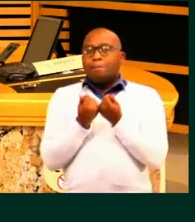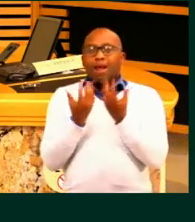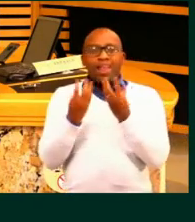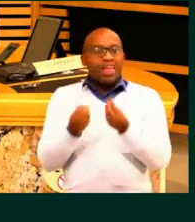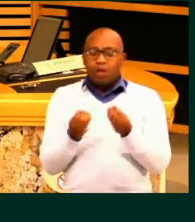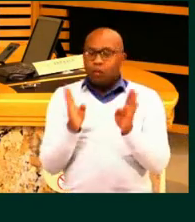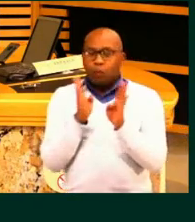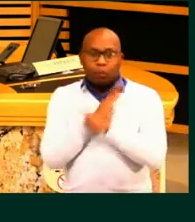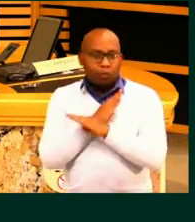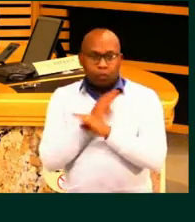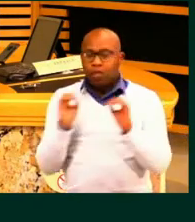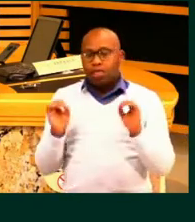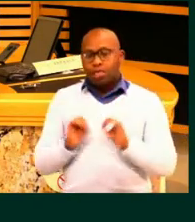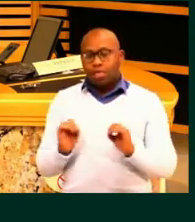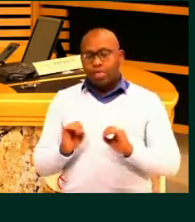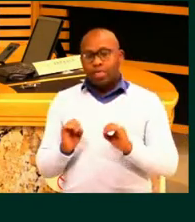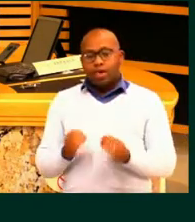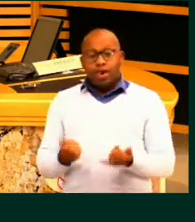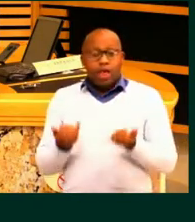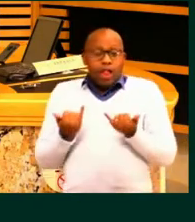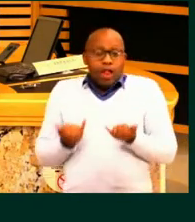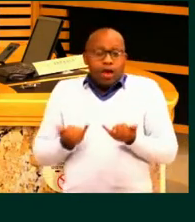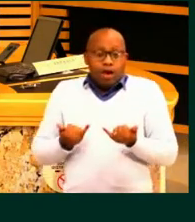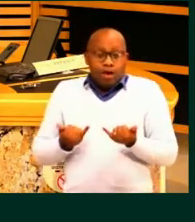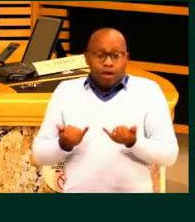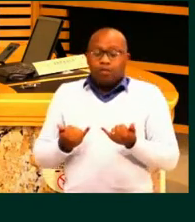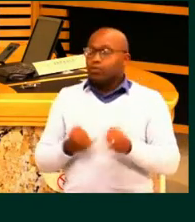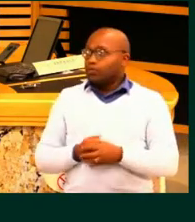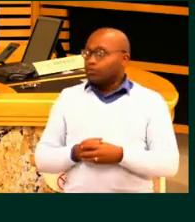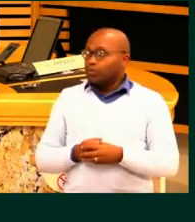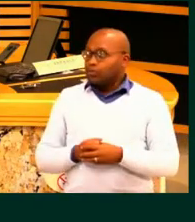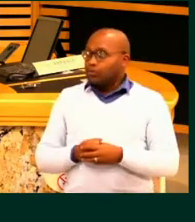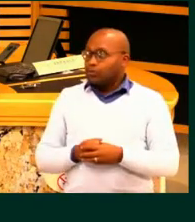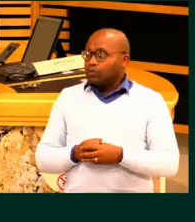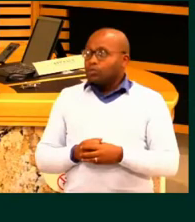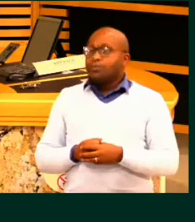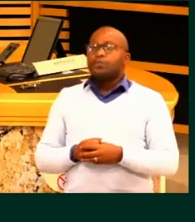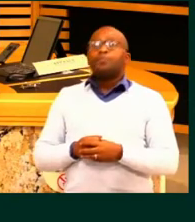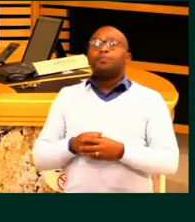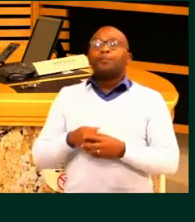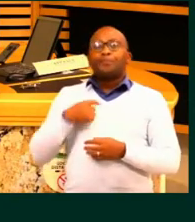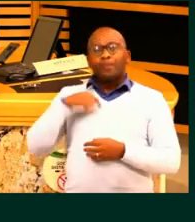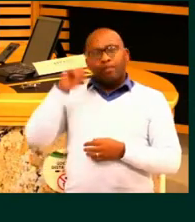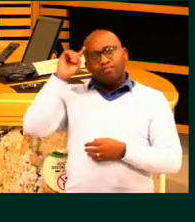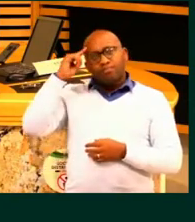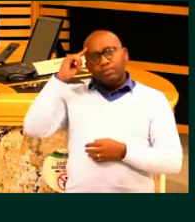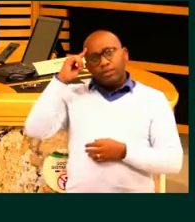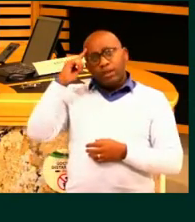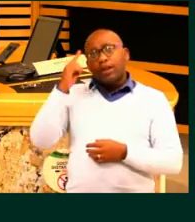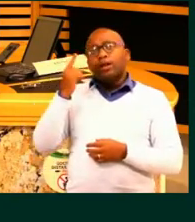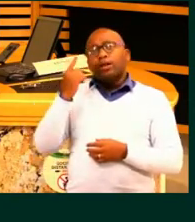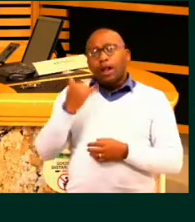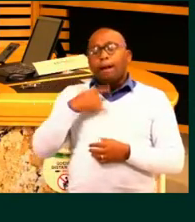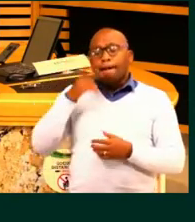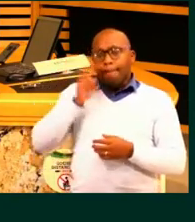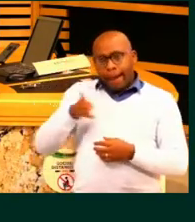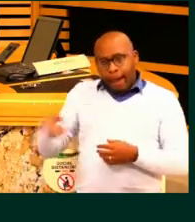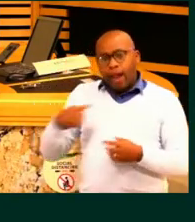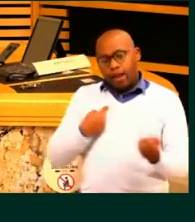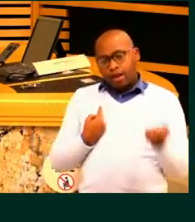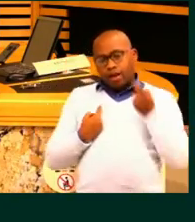province it is for this reason that I that this motion is here before us